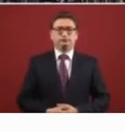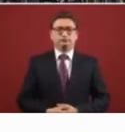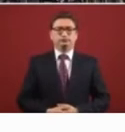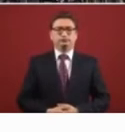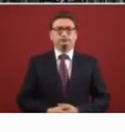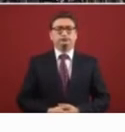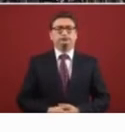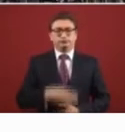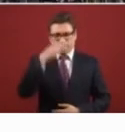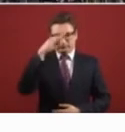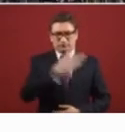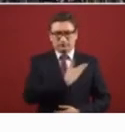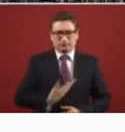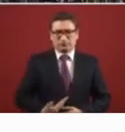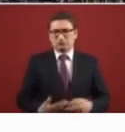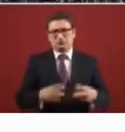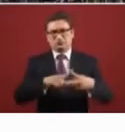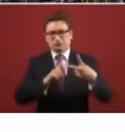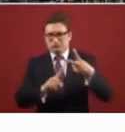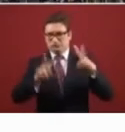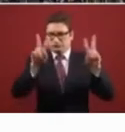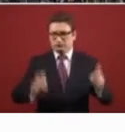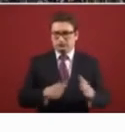Señor presidente, dos temas, por favor.